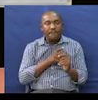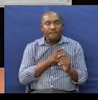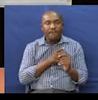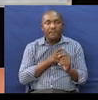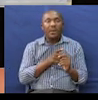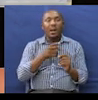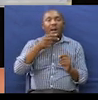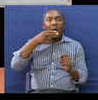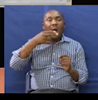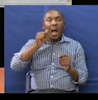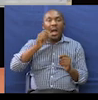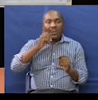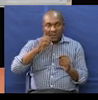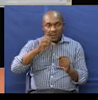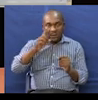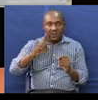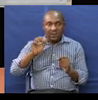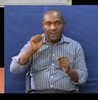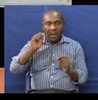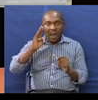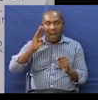the Hadzabe